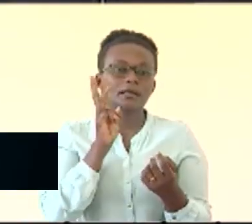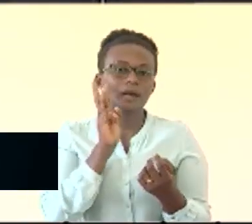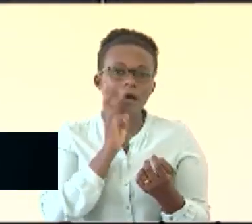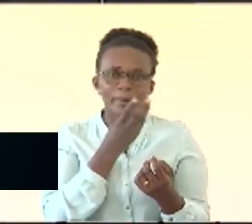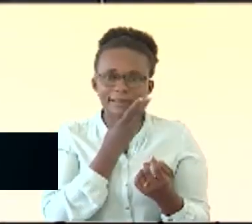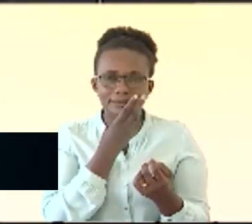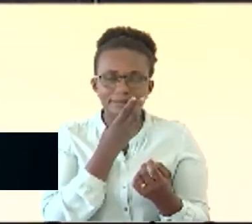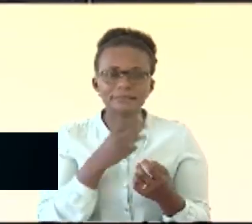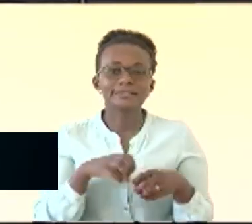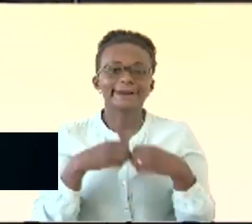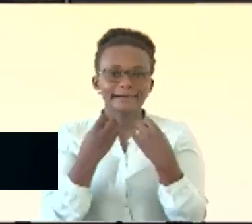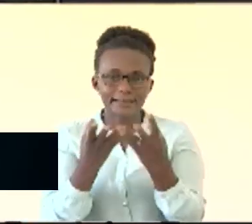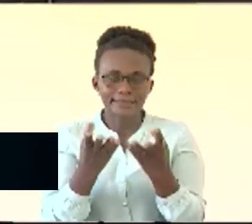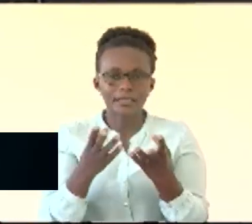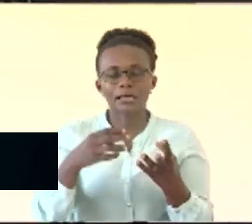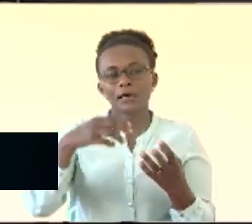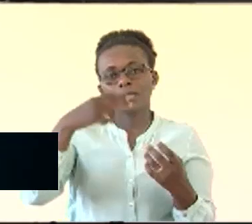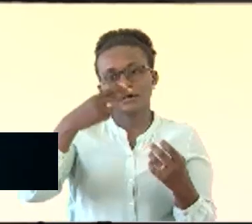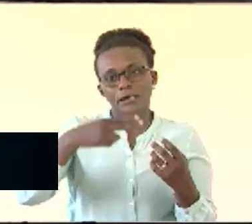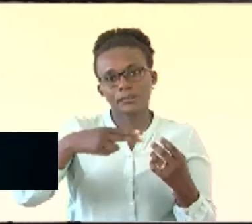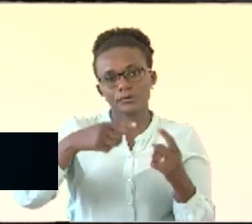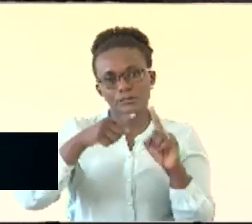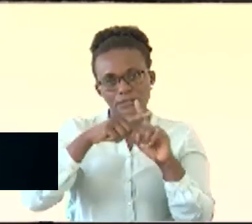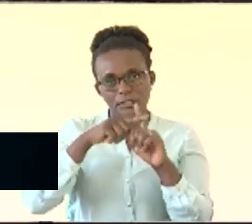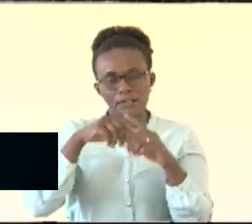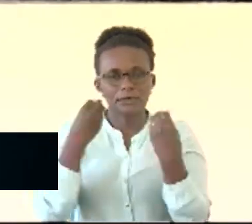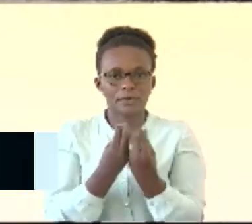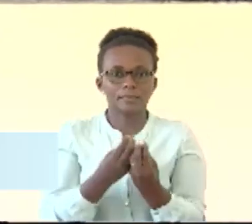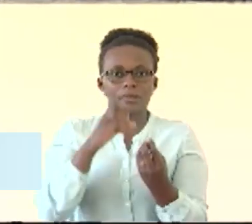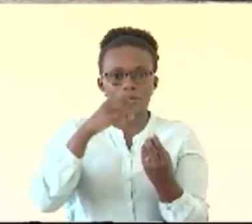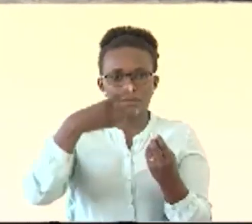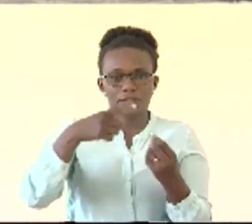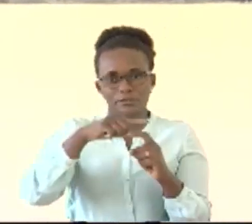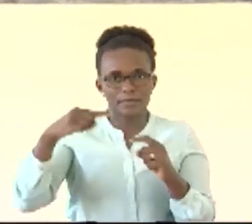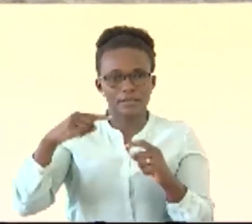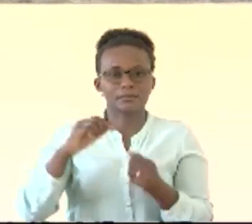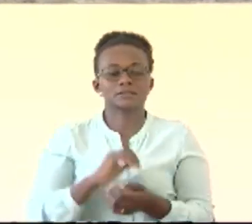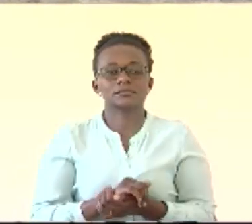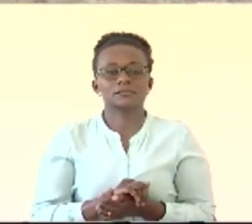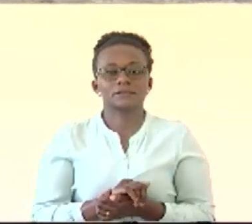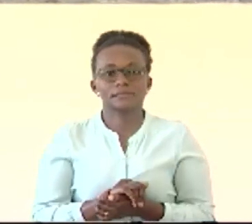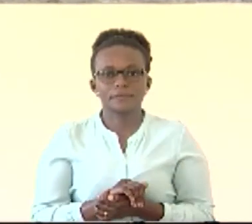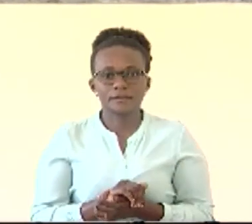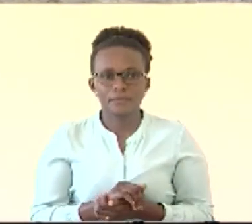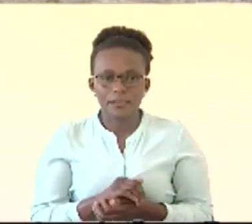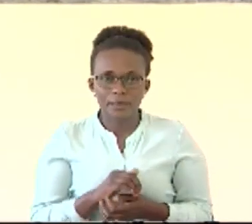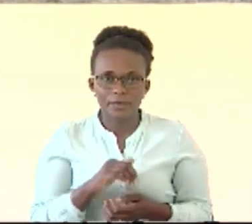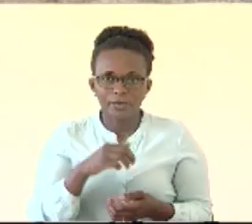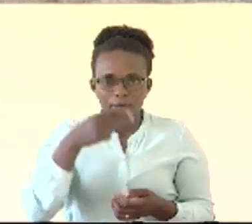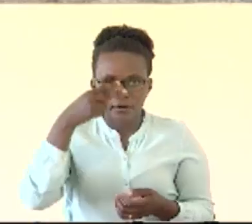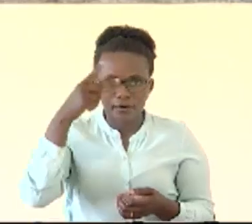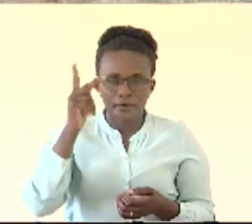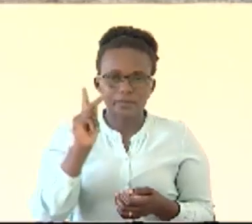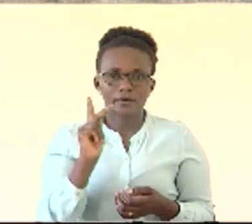hydrogen and the OH ions. We are using the same. So the hydrogen ions here